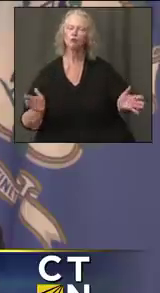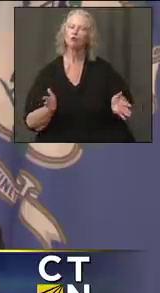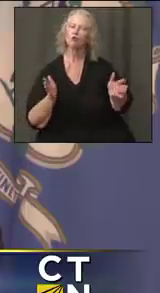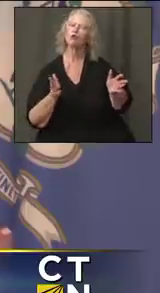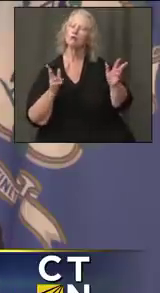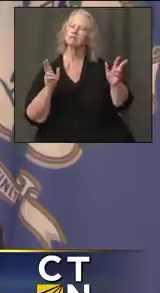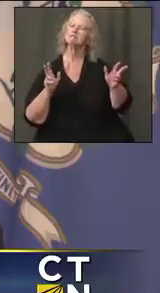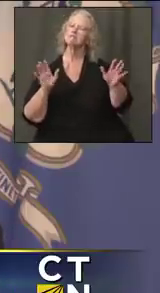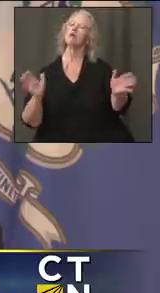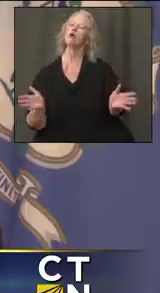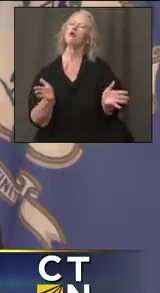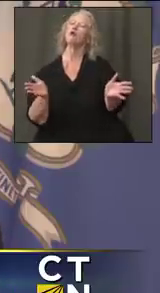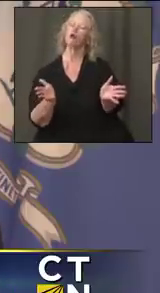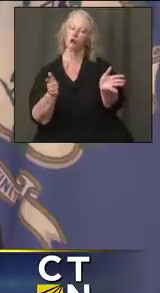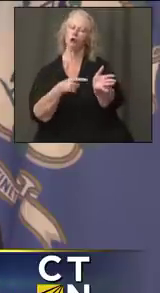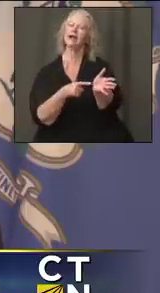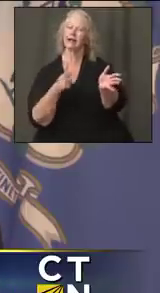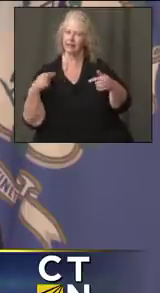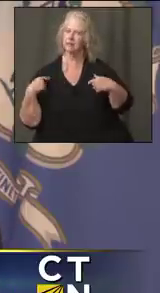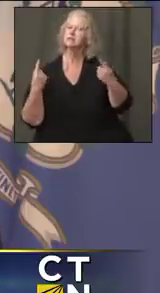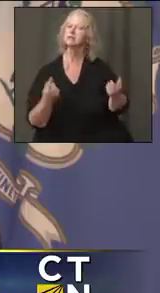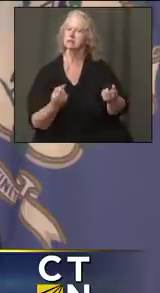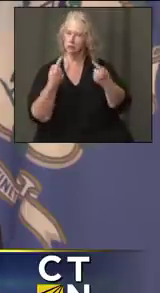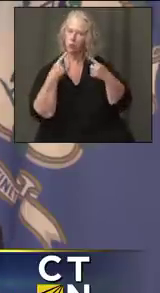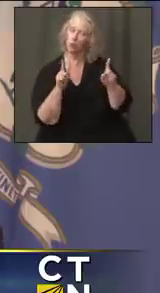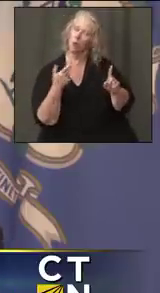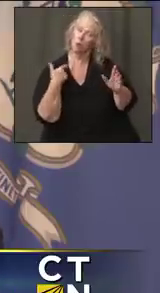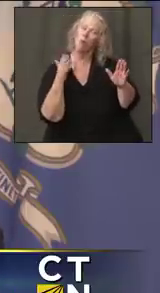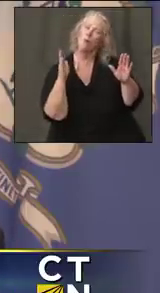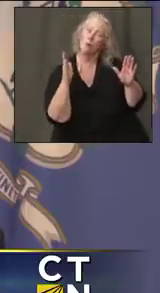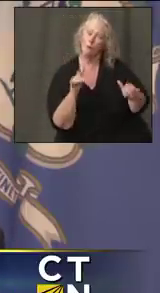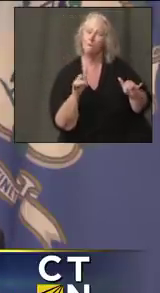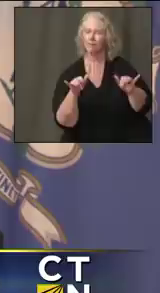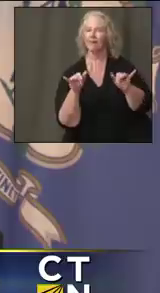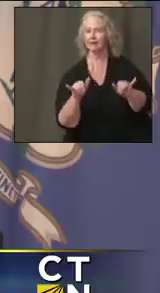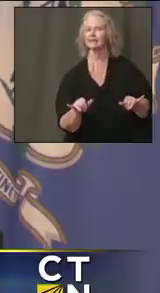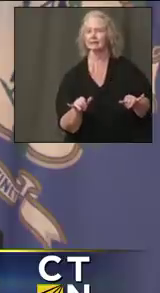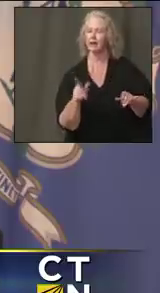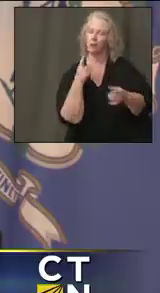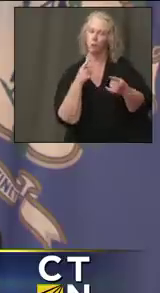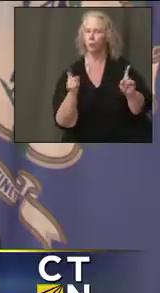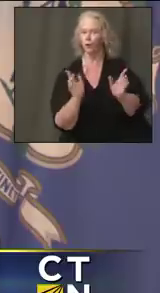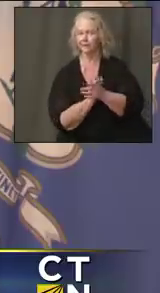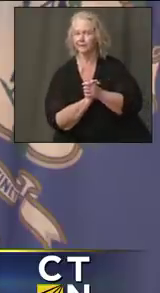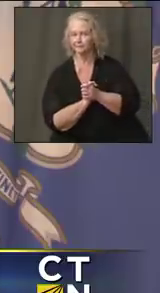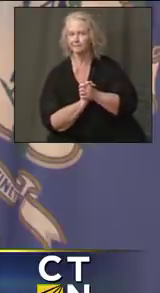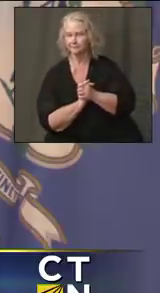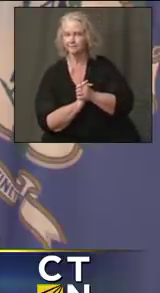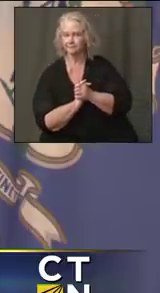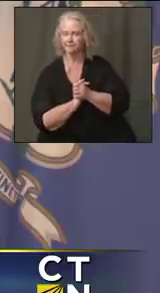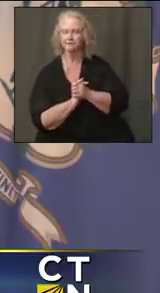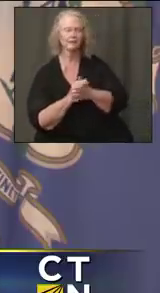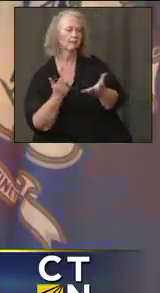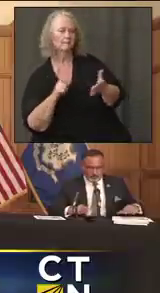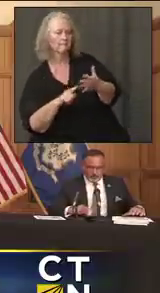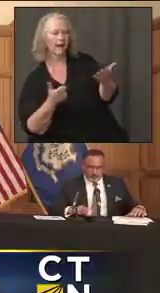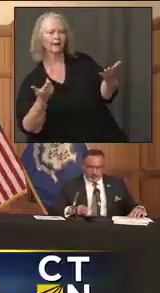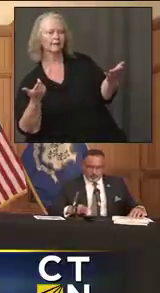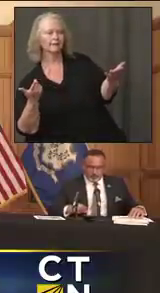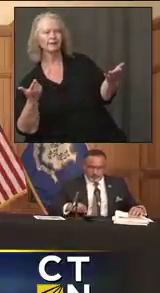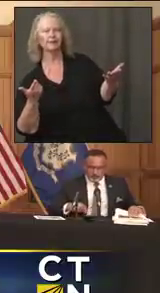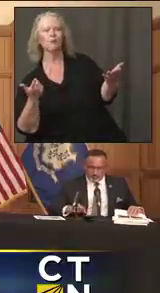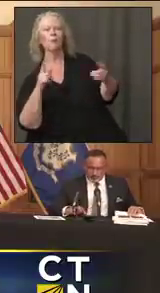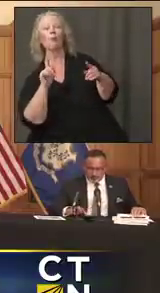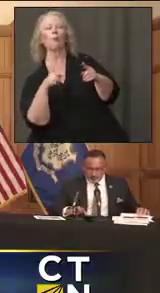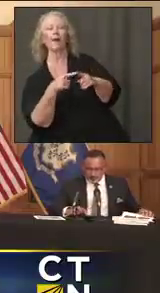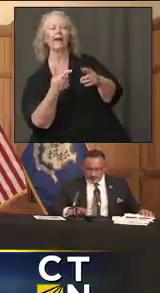done pretty well. I'm hoping we can reinforce that with people that want to visit our state in the same way. But what might be the tipping point,